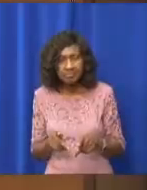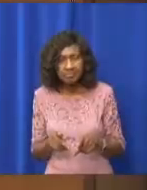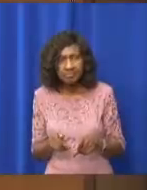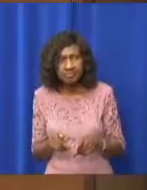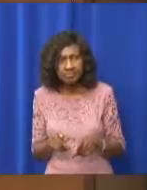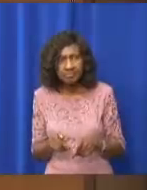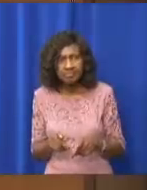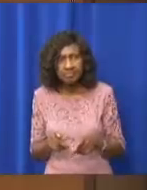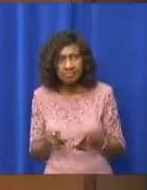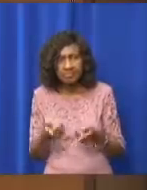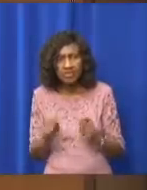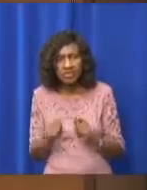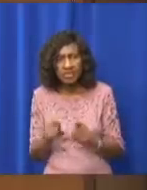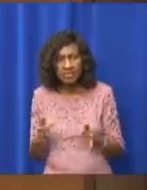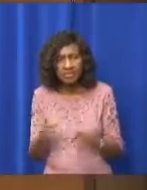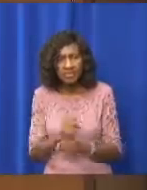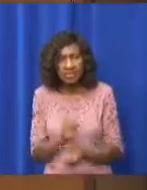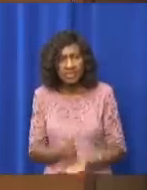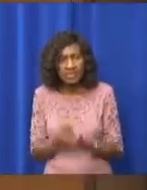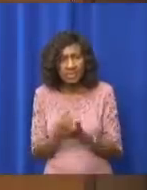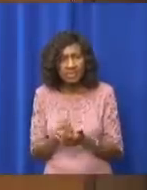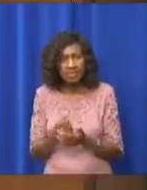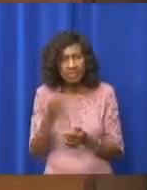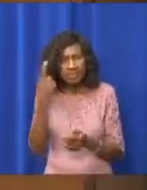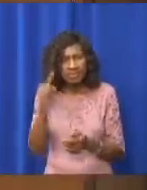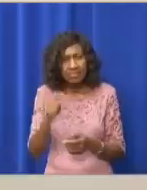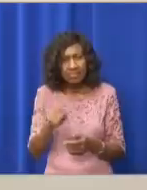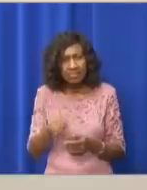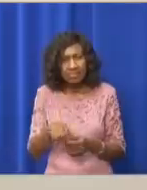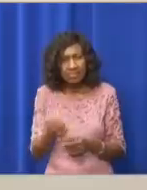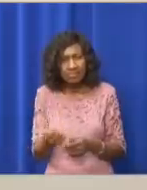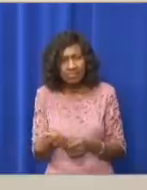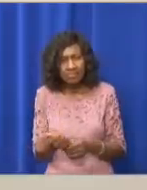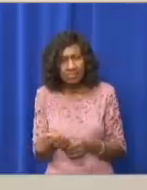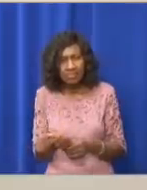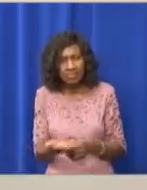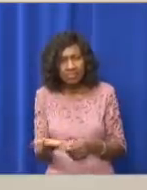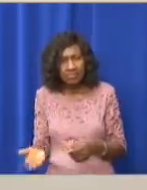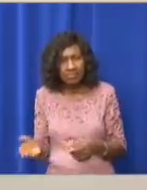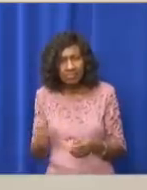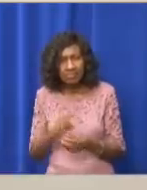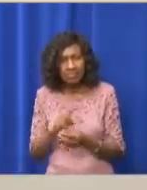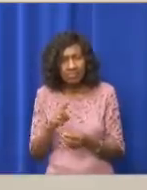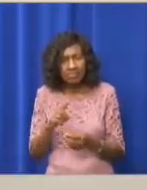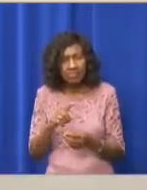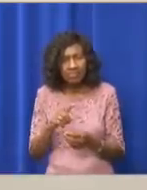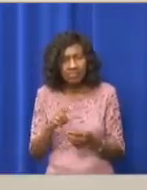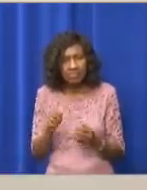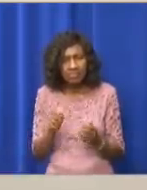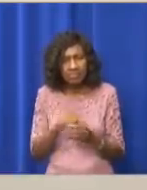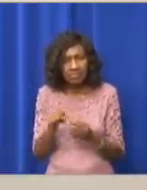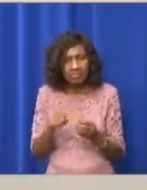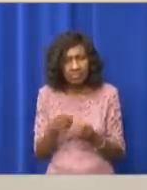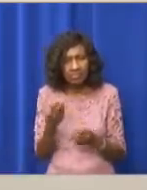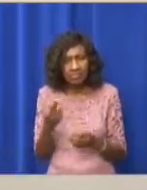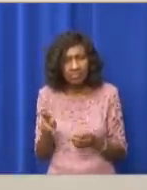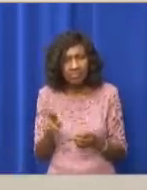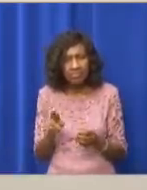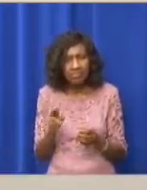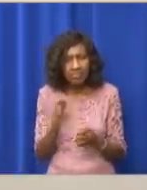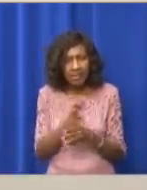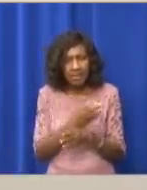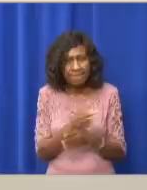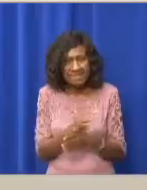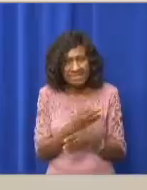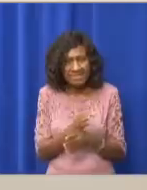reframing their businesses under, it was one of the things we talked about is that not all businesses really have a place right now.